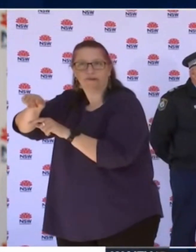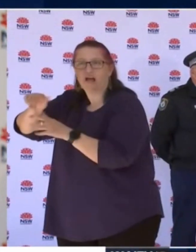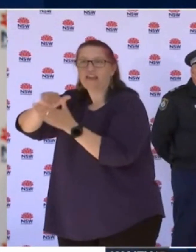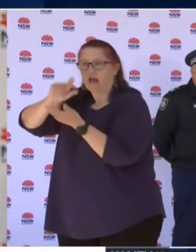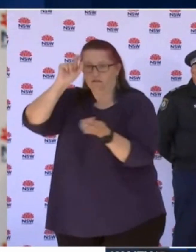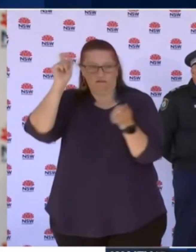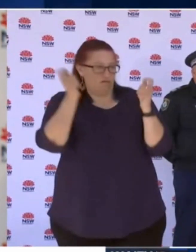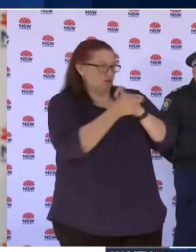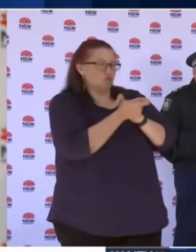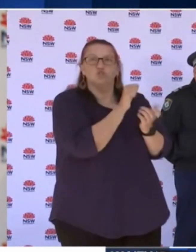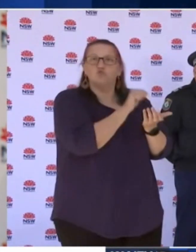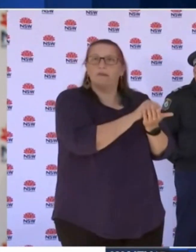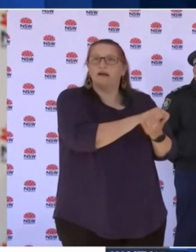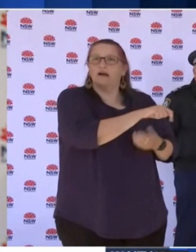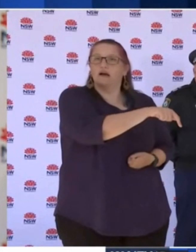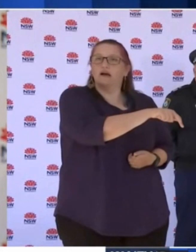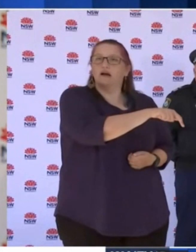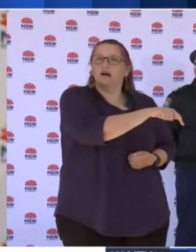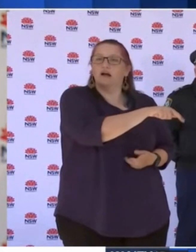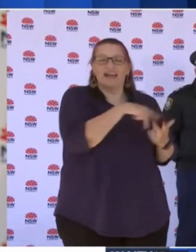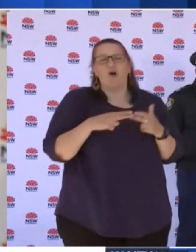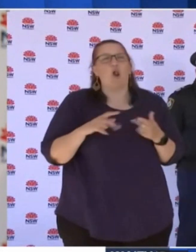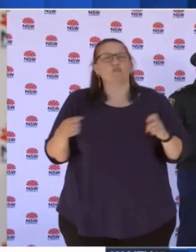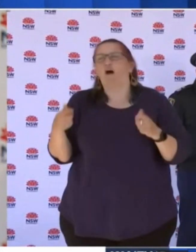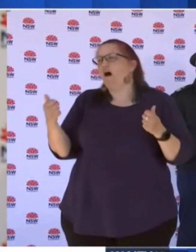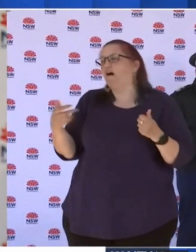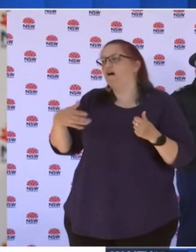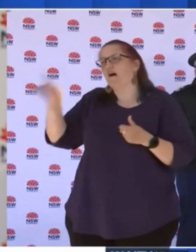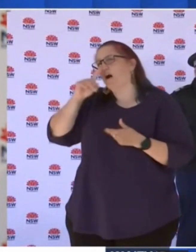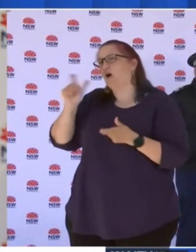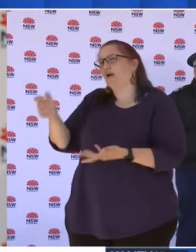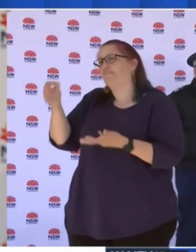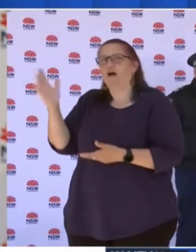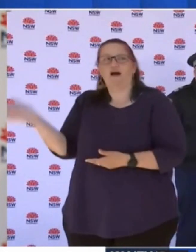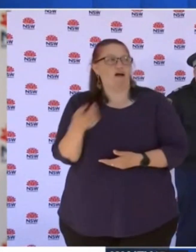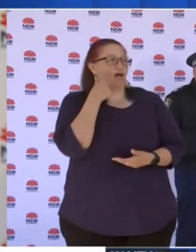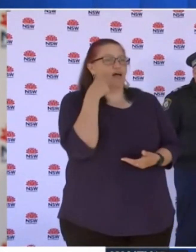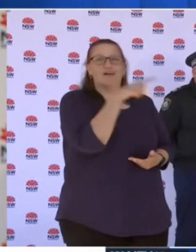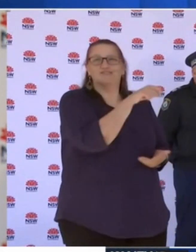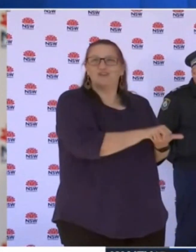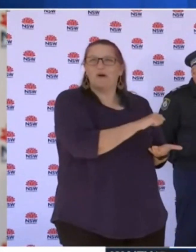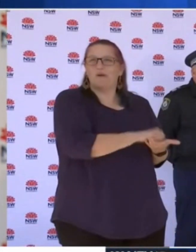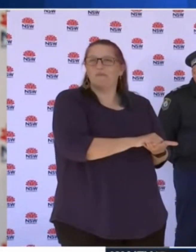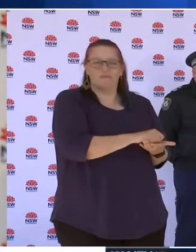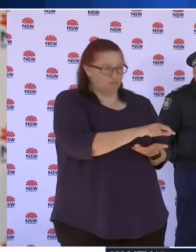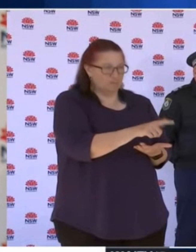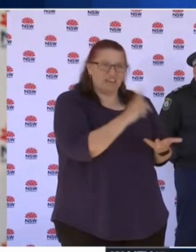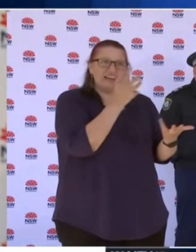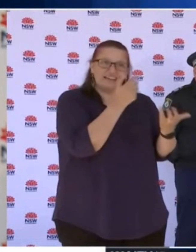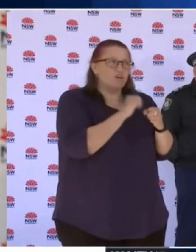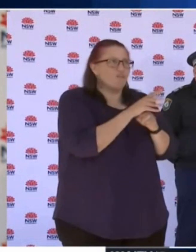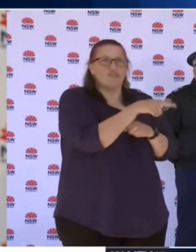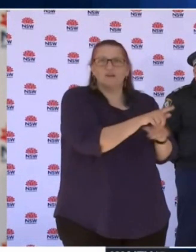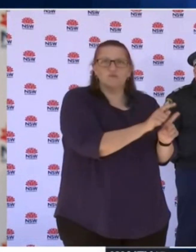go out and about shopping if in retail, in any setting, if you've got symptoms. Stay home, isolate and get a